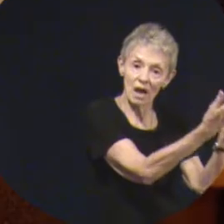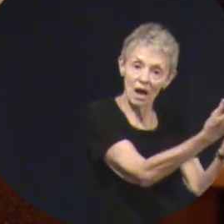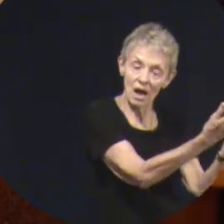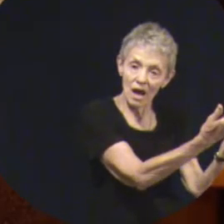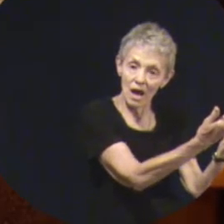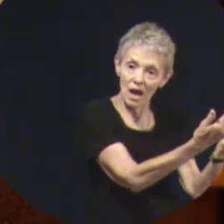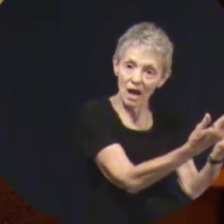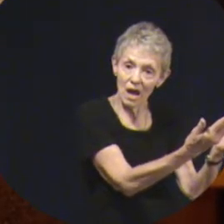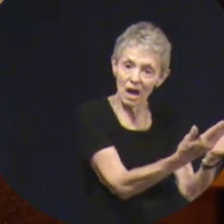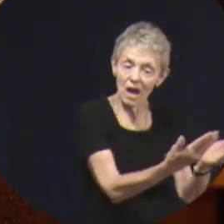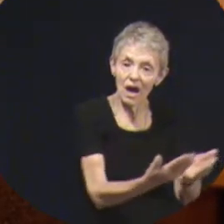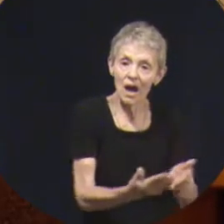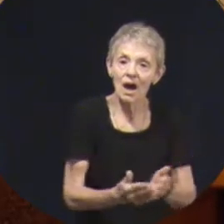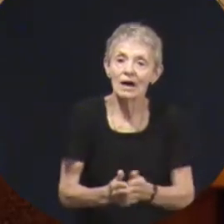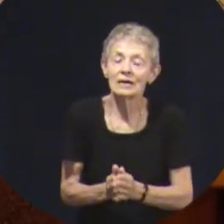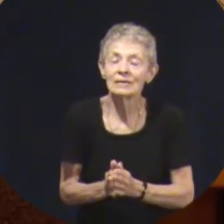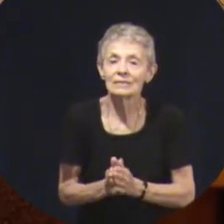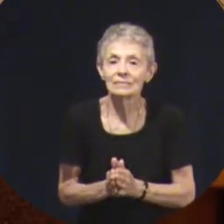alleluia.